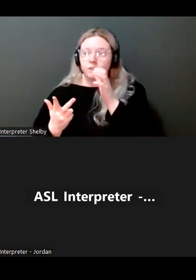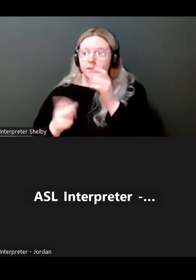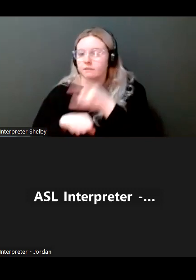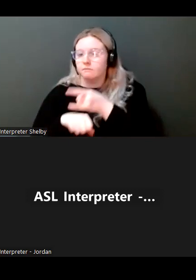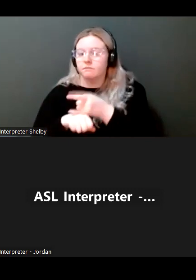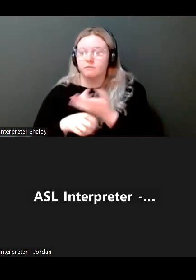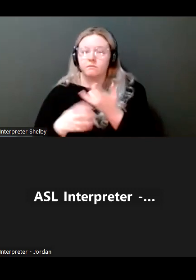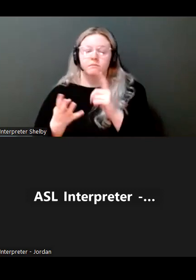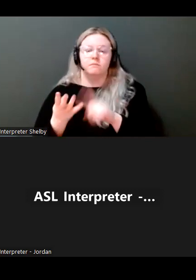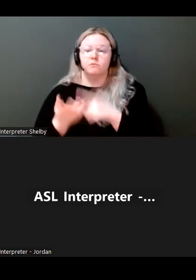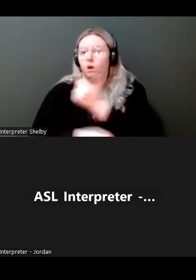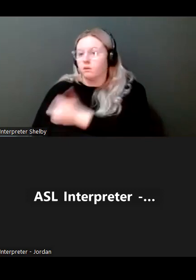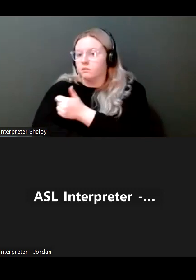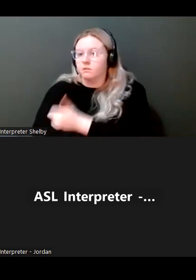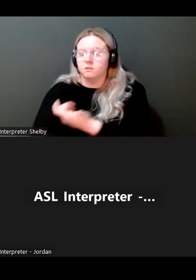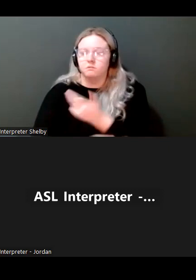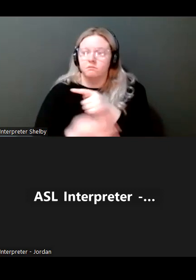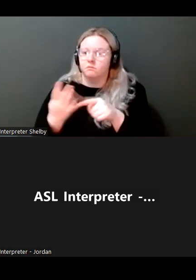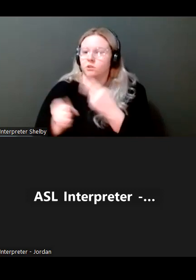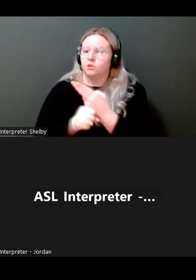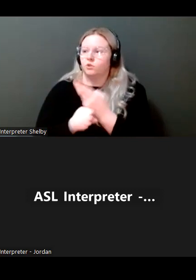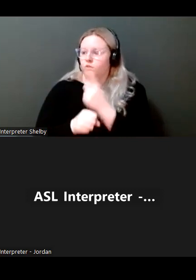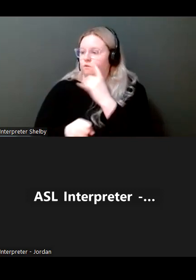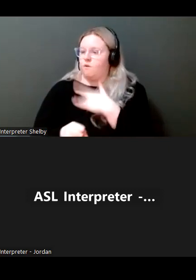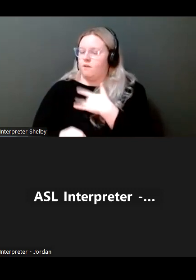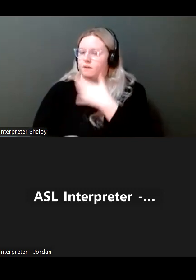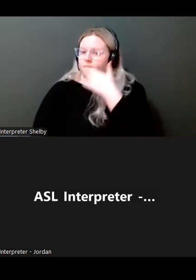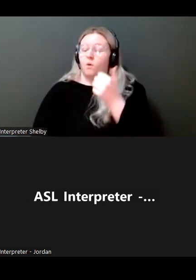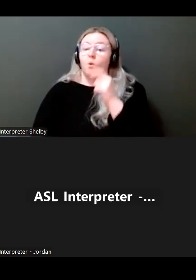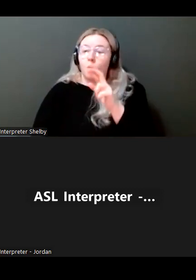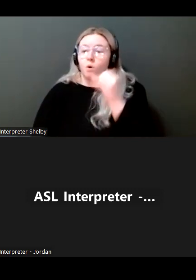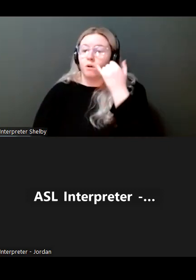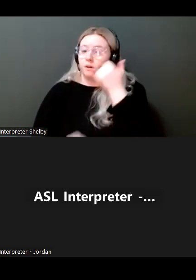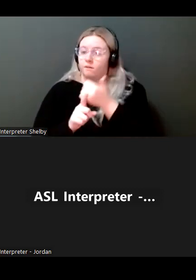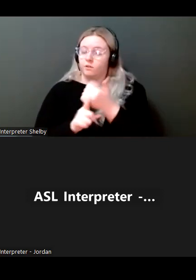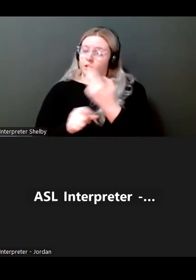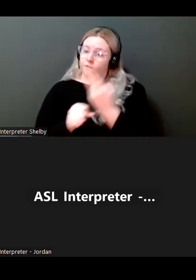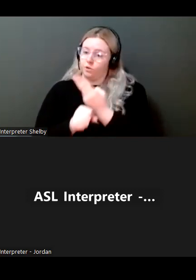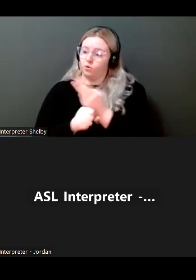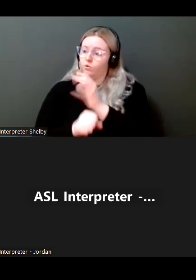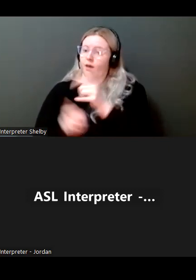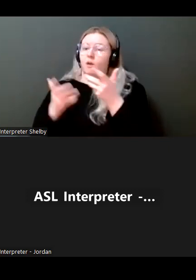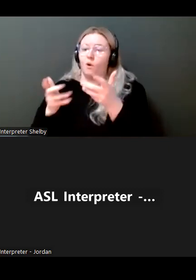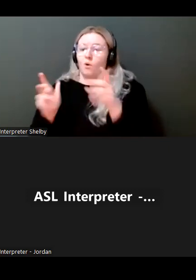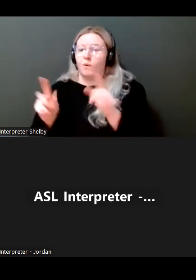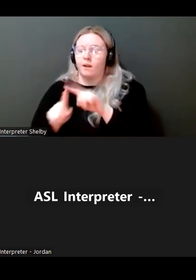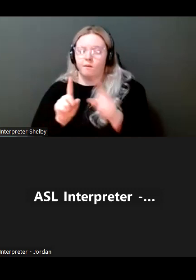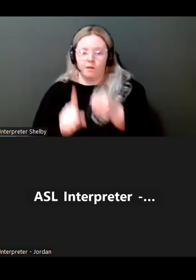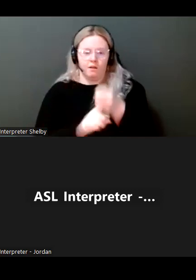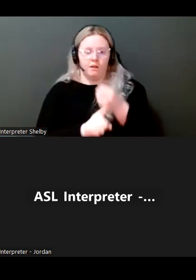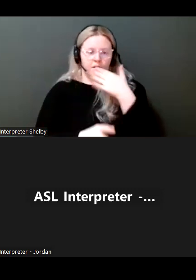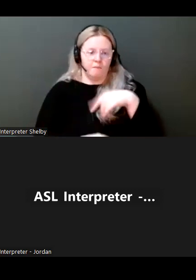cope, to feel better. Or if we do some of those things already, it might be increasing substance usage as a way of trying to